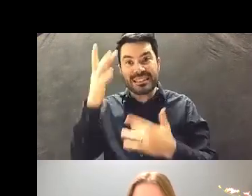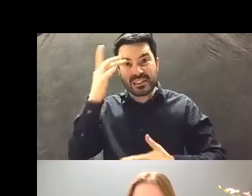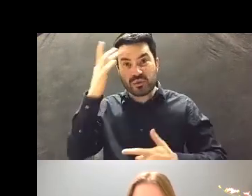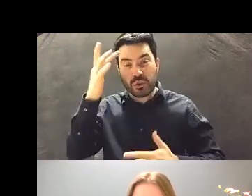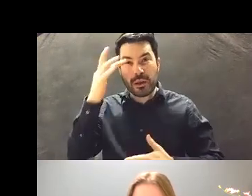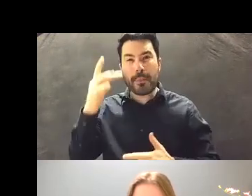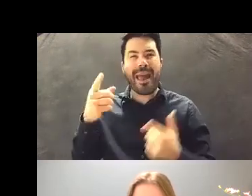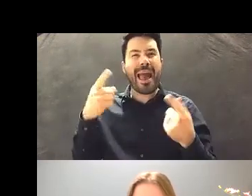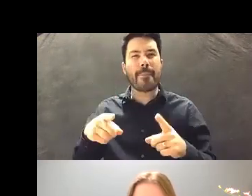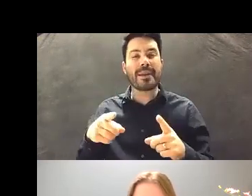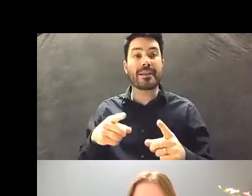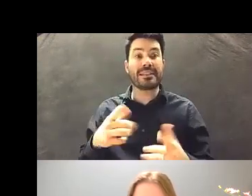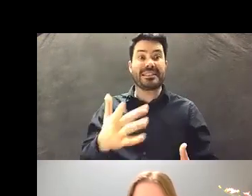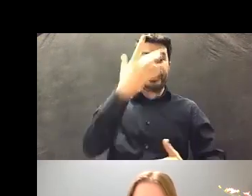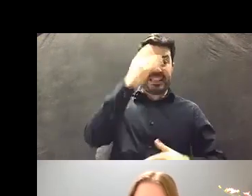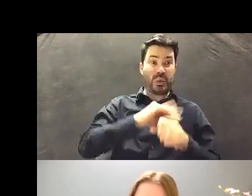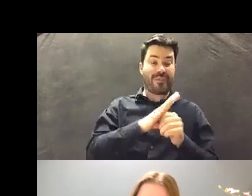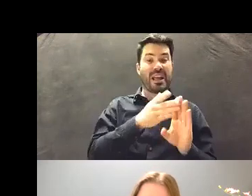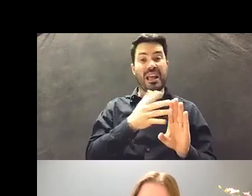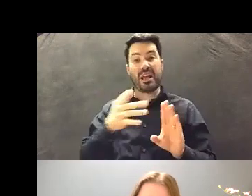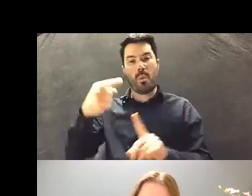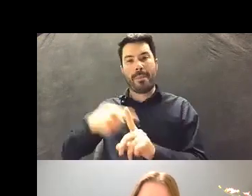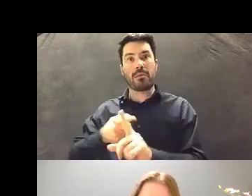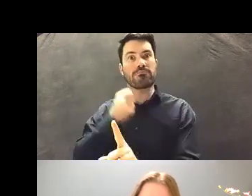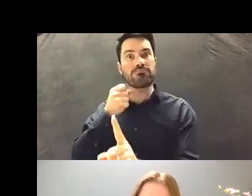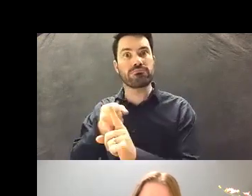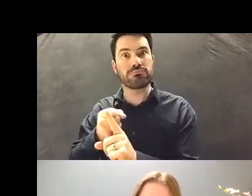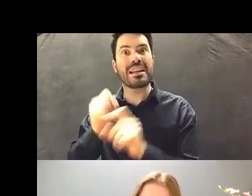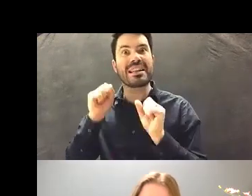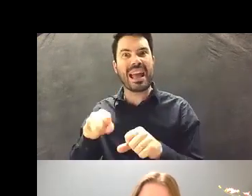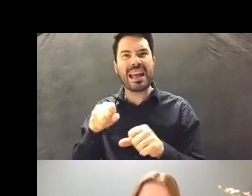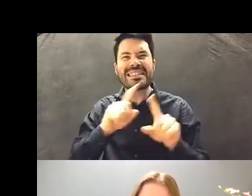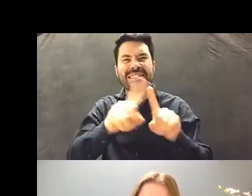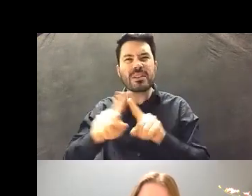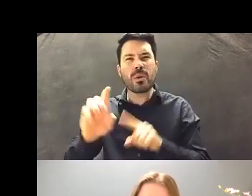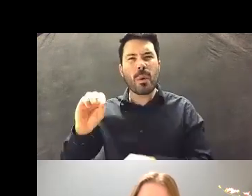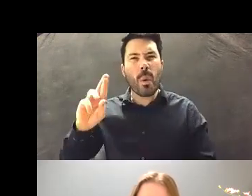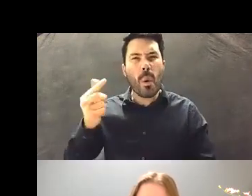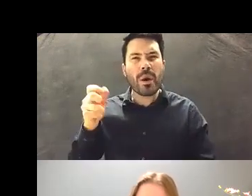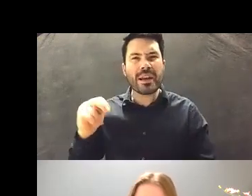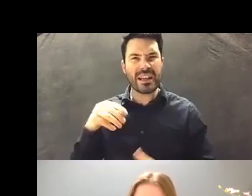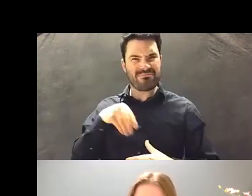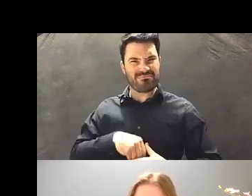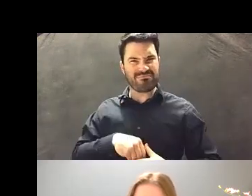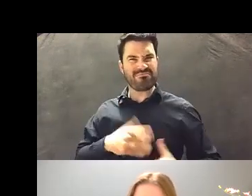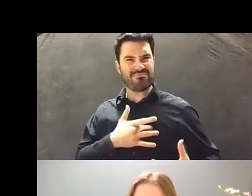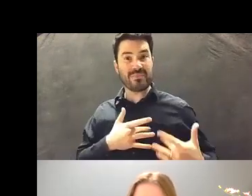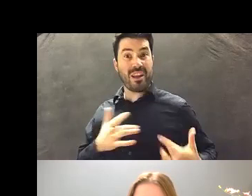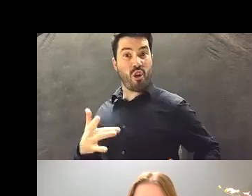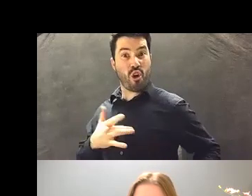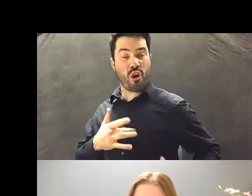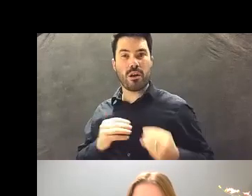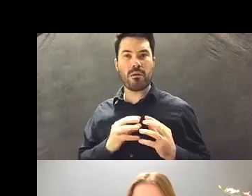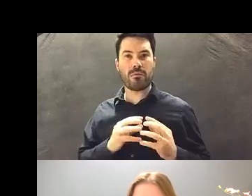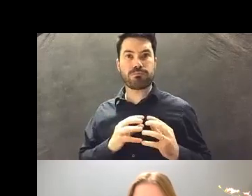weeks after COVID infection and can cause inflammation of multiple organs, including the heart, and often results in the need